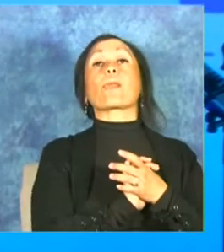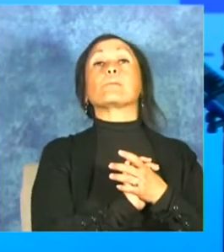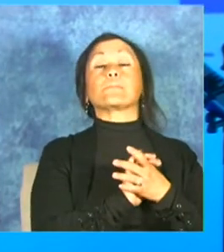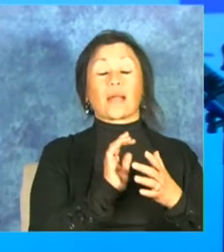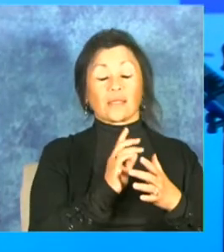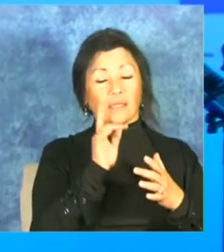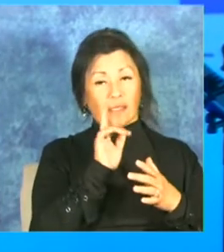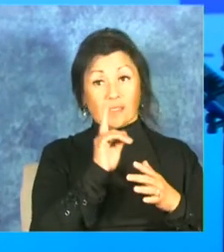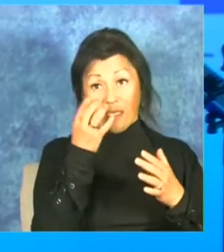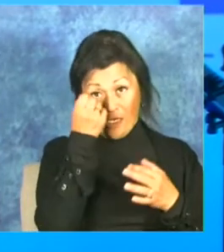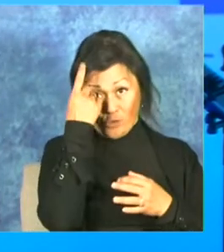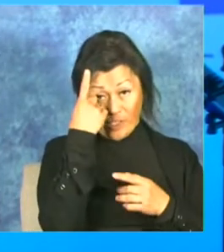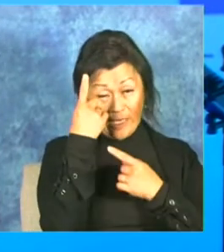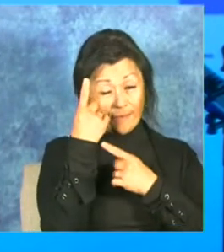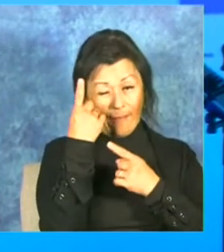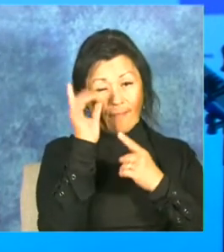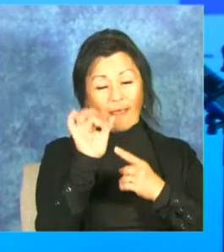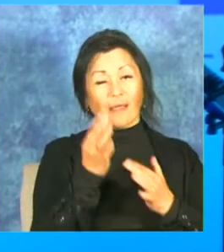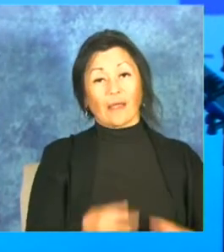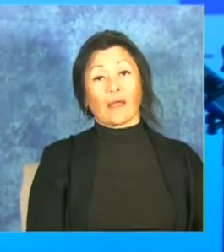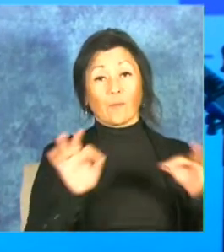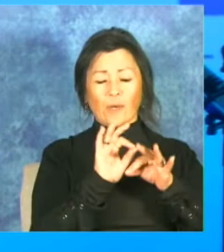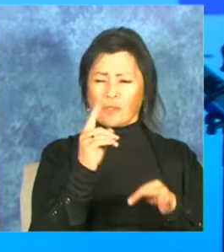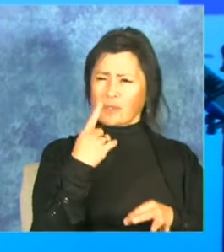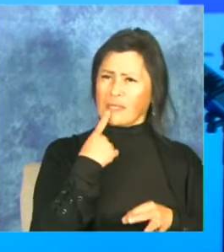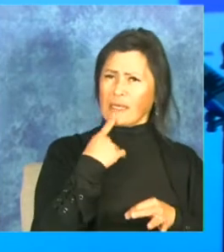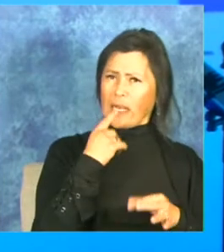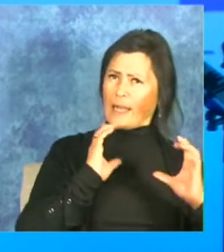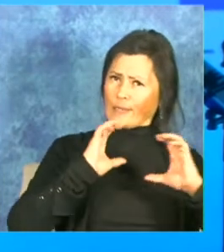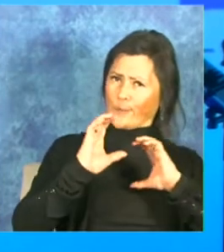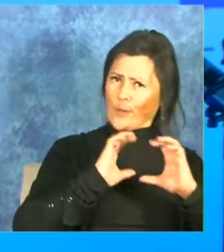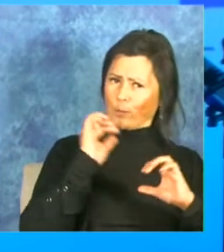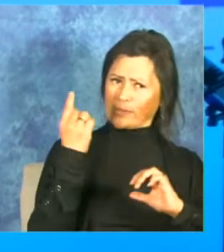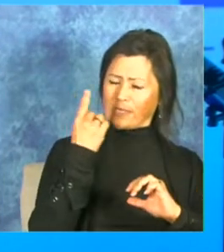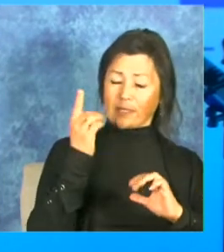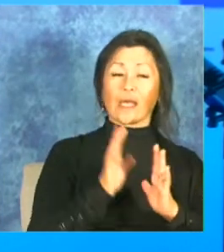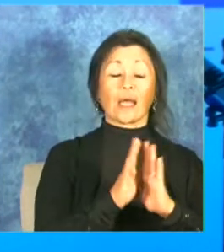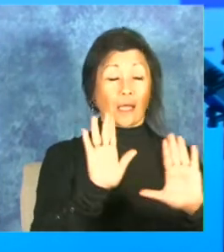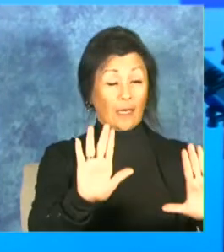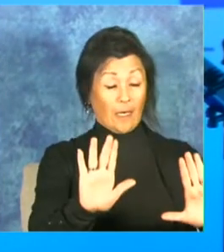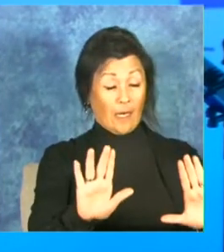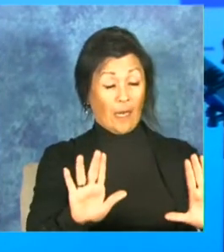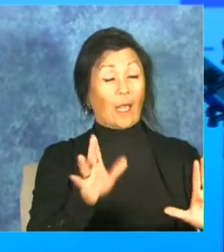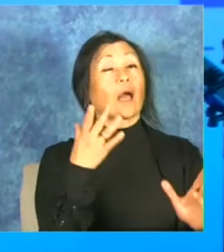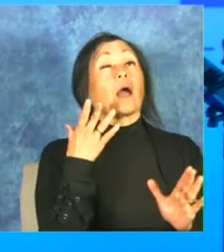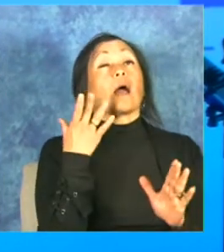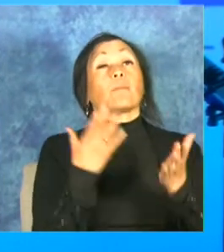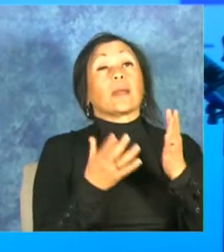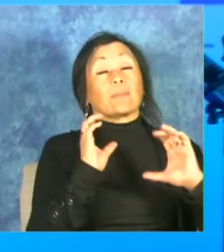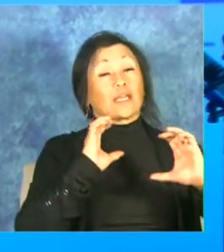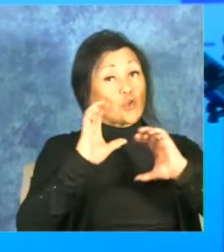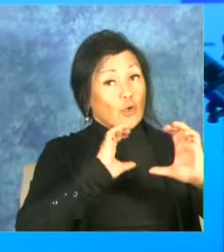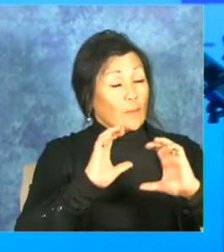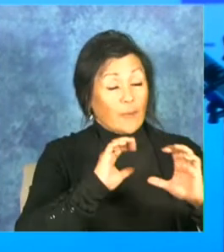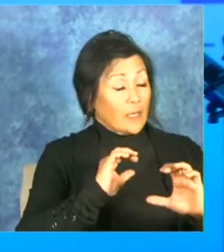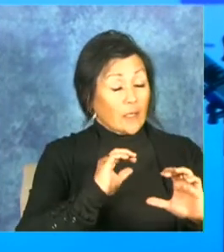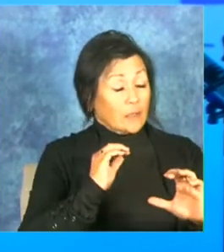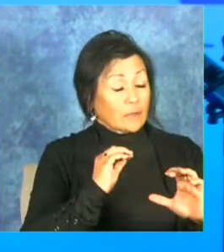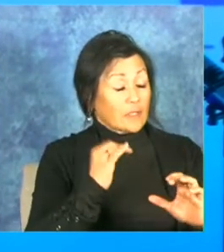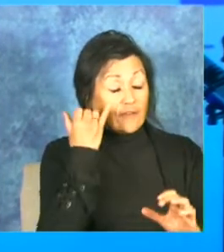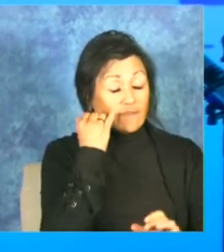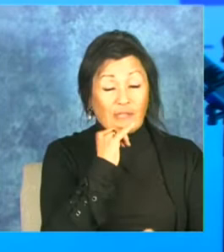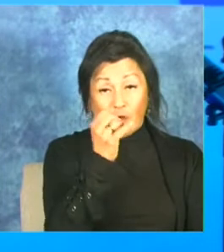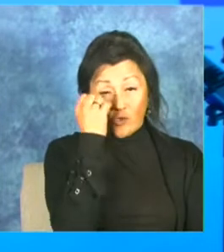Understanding is important. You can say, well, I communicated with so-and-so. Unless they understood, you didn't communicate. You just